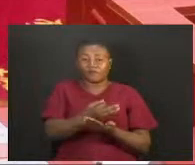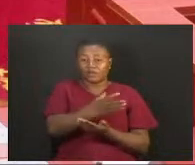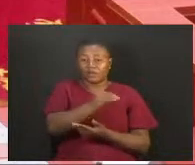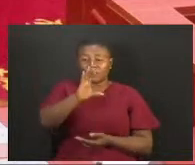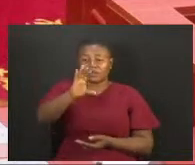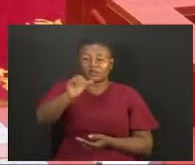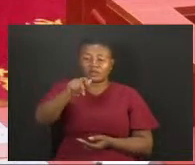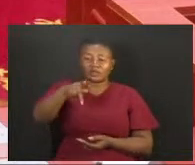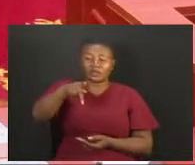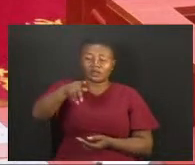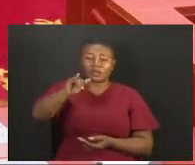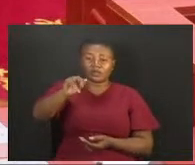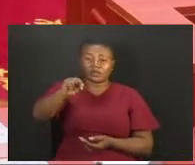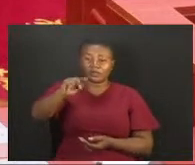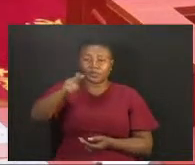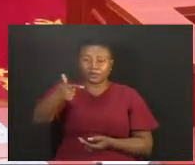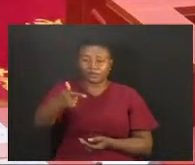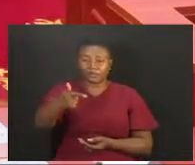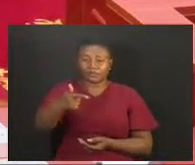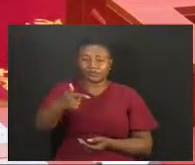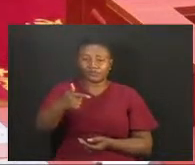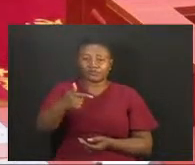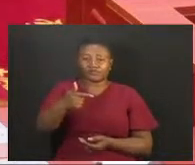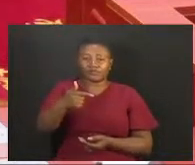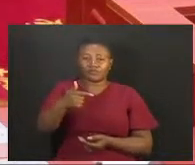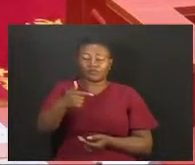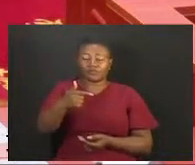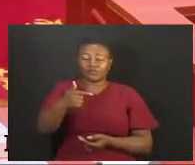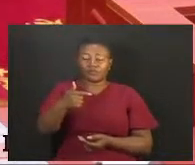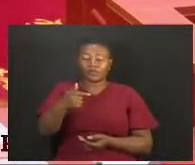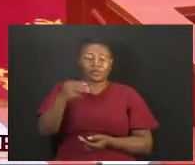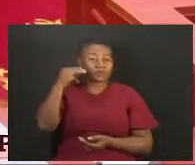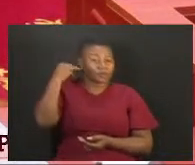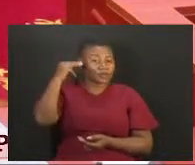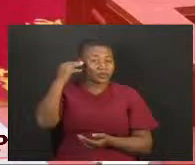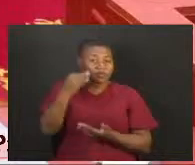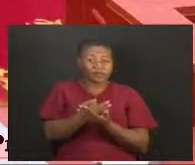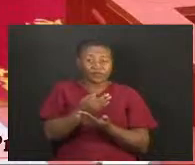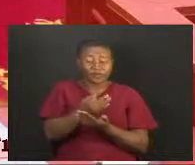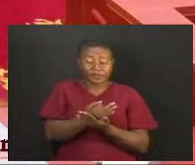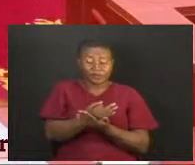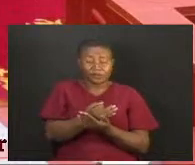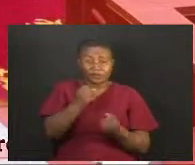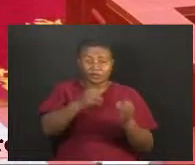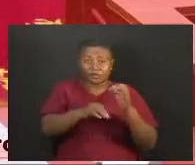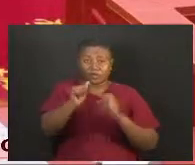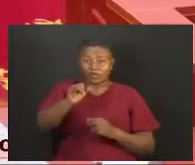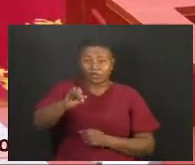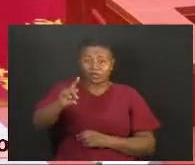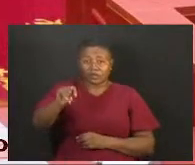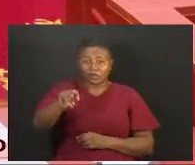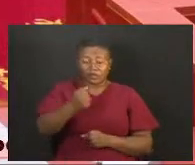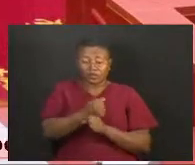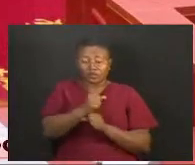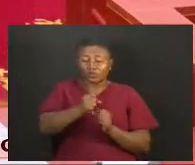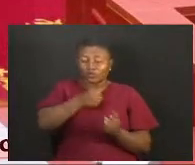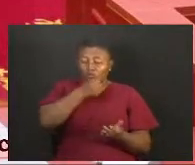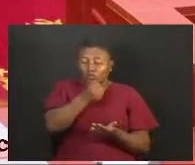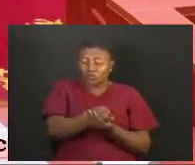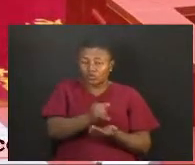Speaker, we'll be amending the Mineral Income and Investment Fund Act to ensure that 80% of the